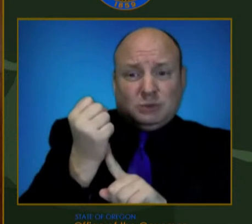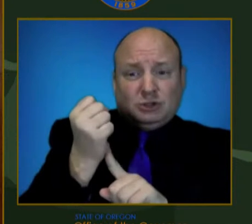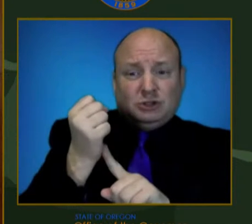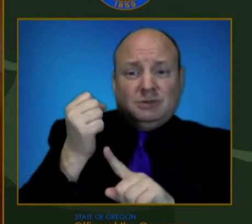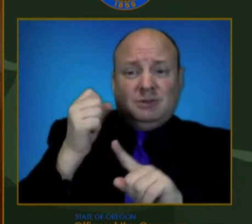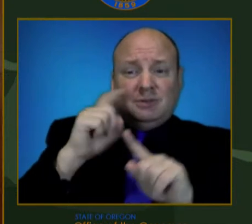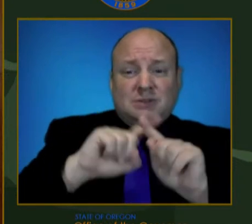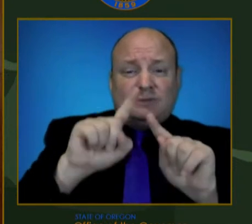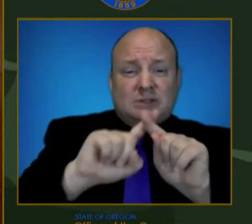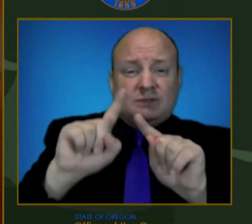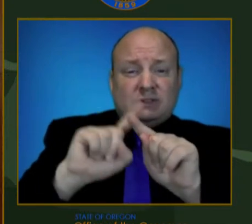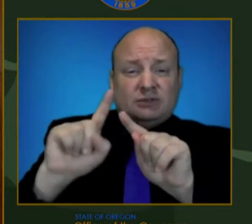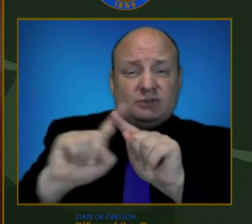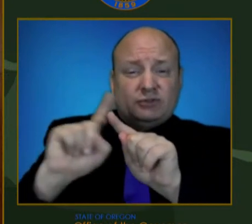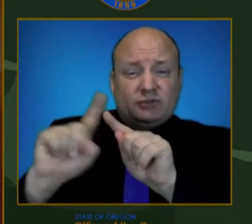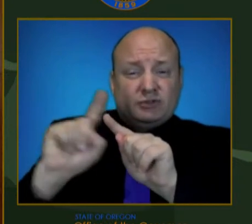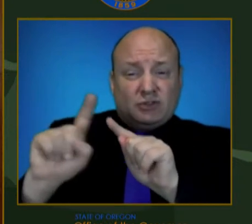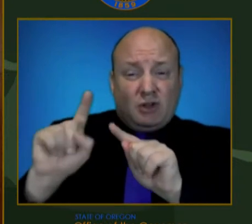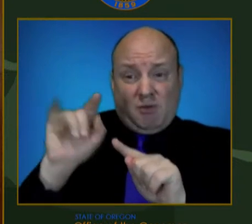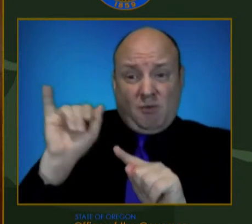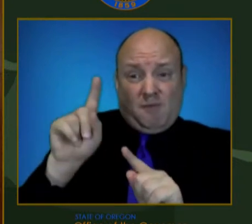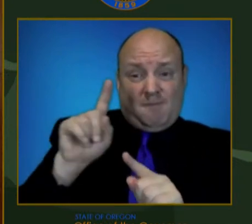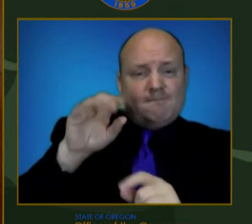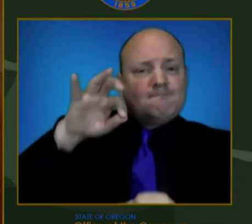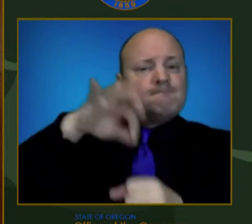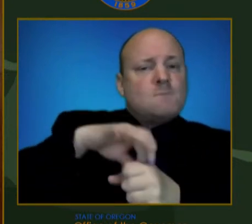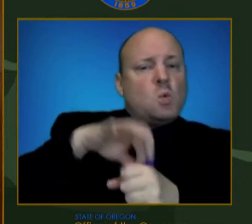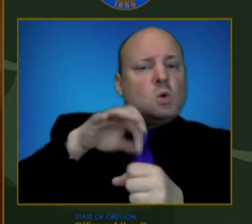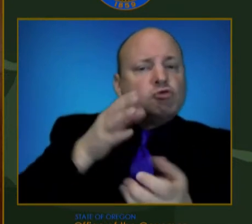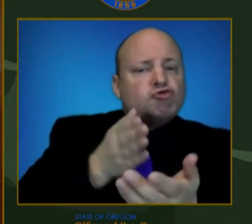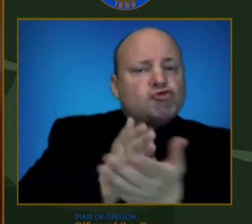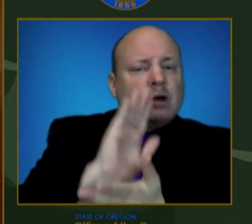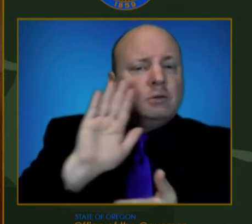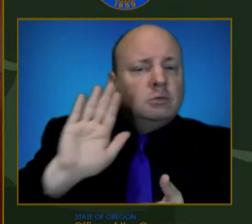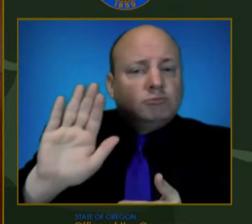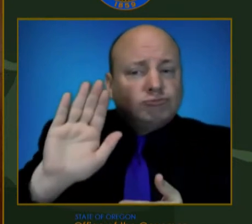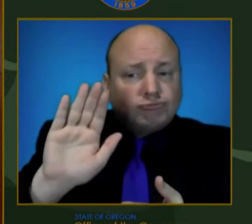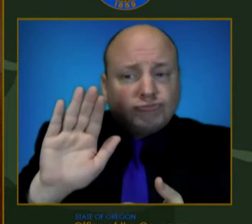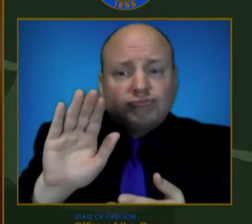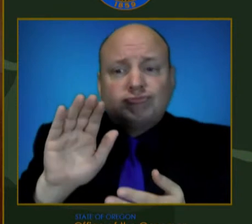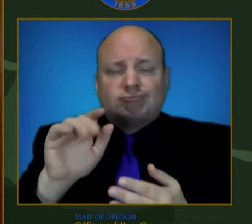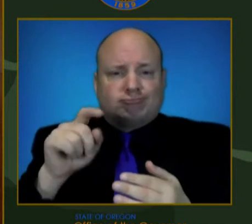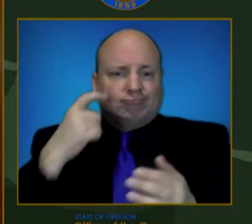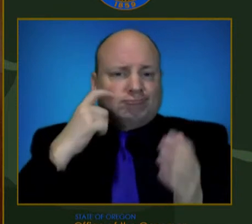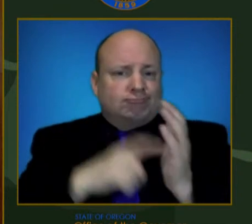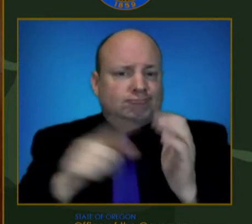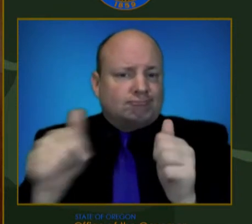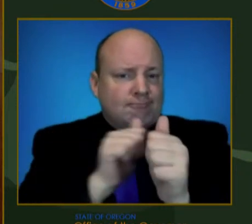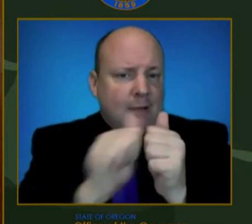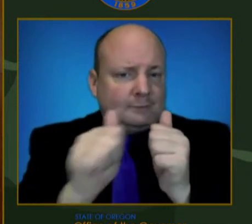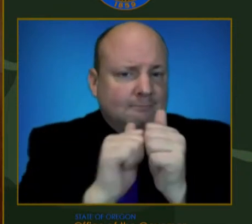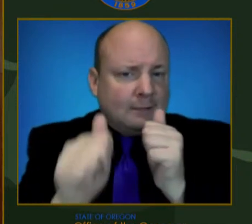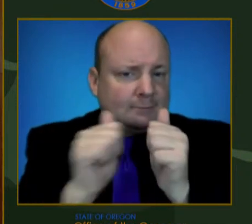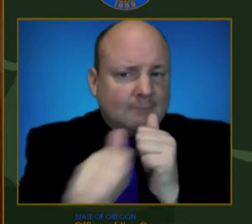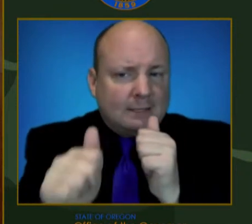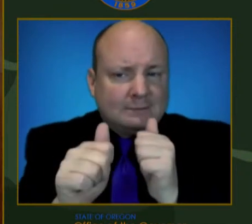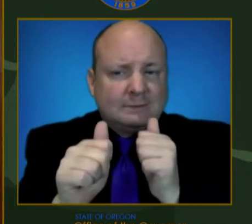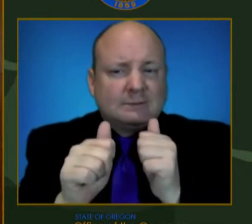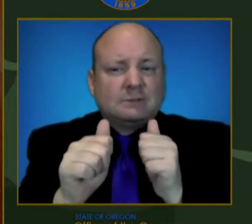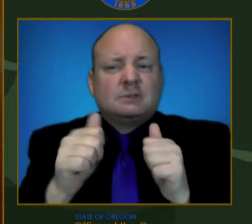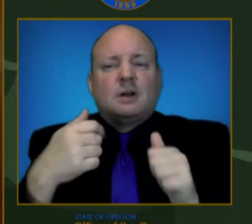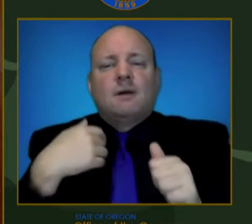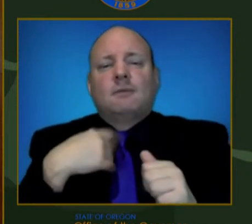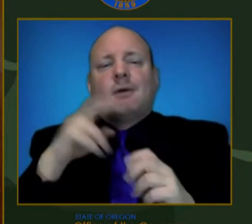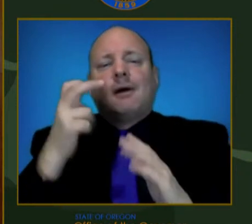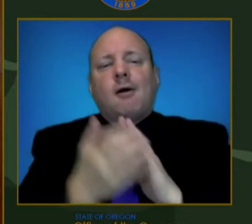back voting rights, we were the first in the nation to pass our automatic voter registration bill, serving as a model